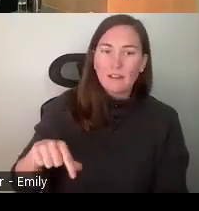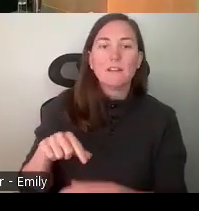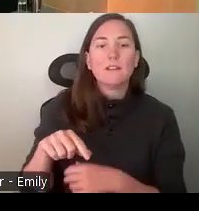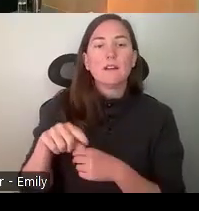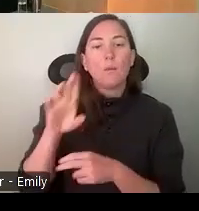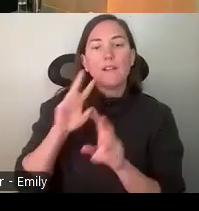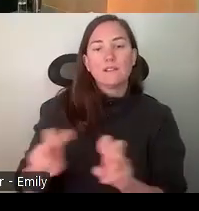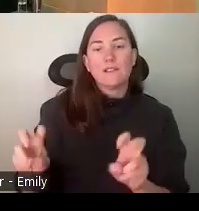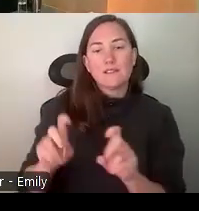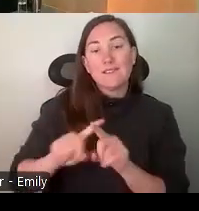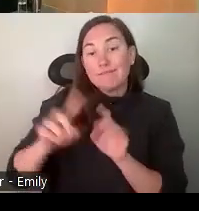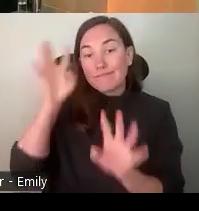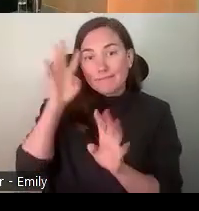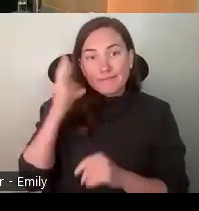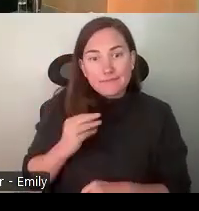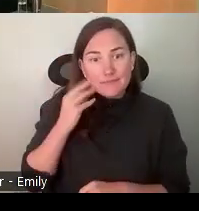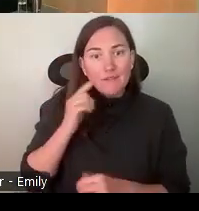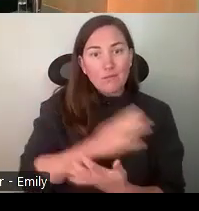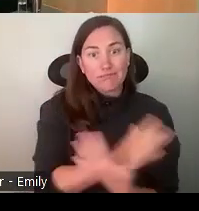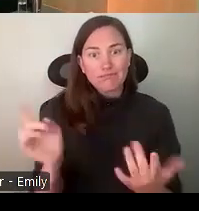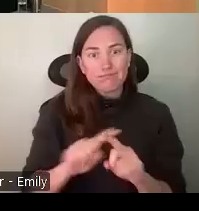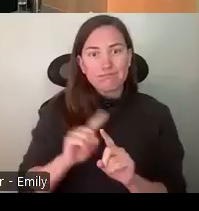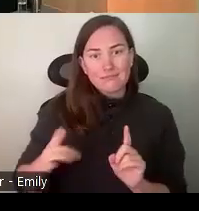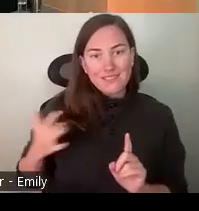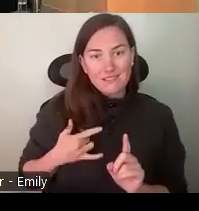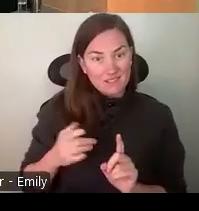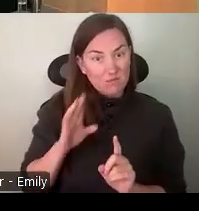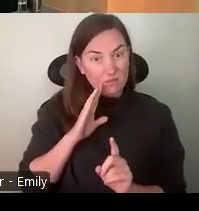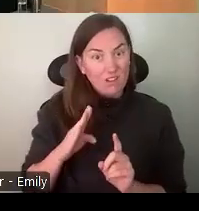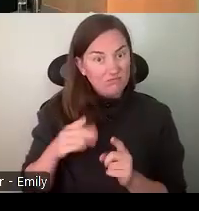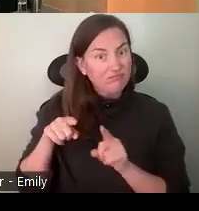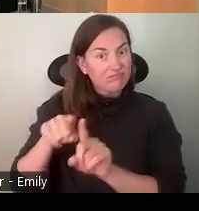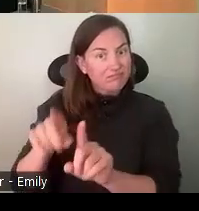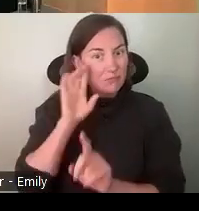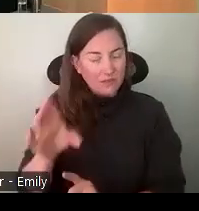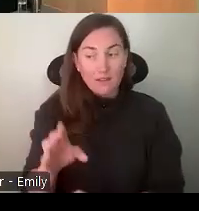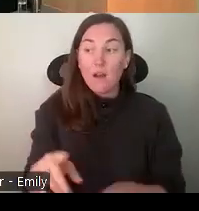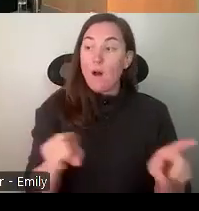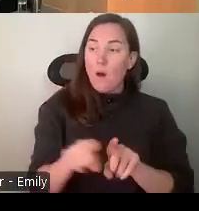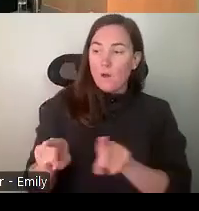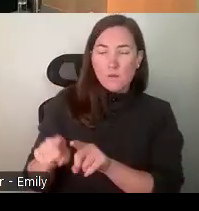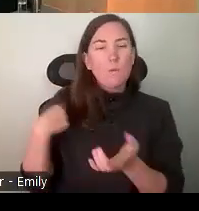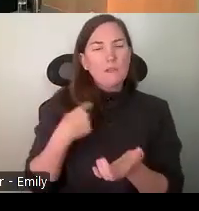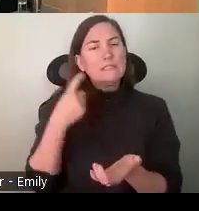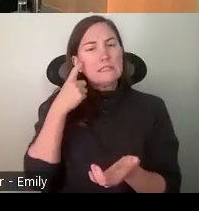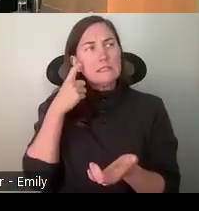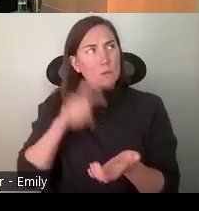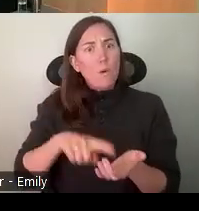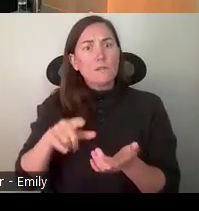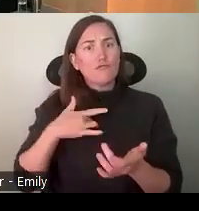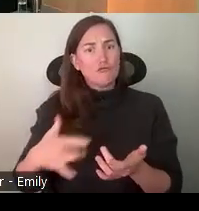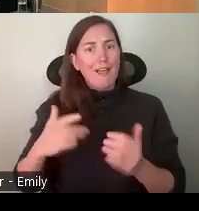experiences in pretty much all the sensory modalities. And we also observed, it's trend level, but quite strong,